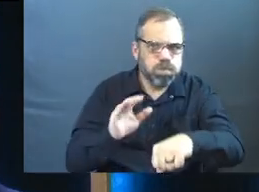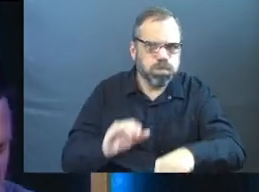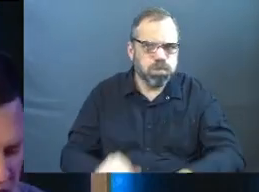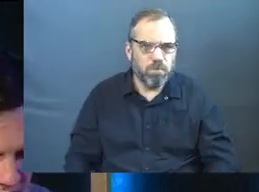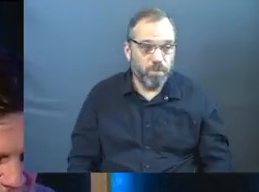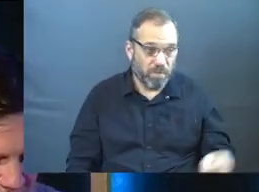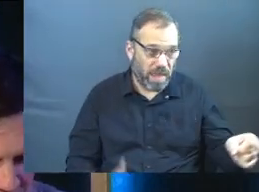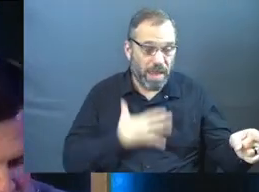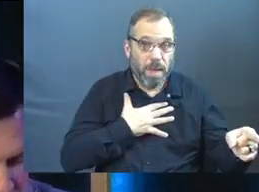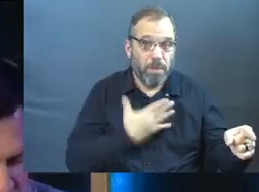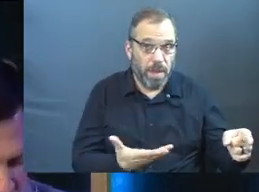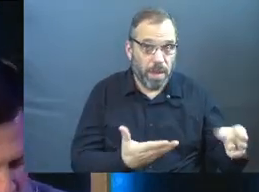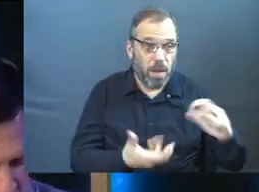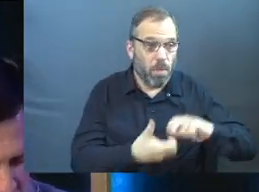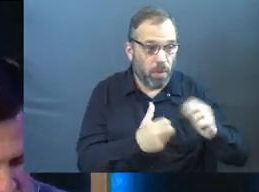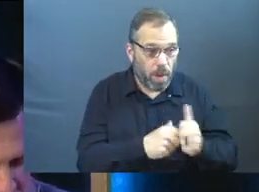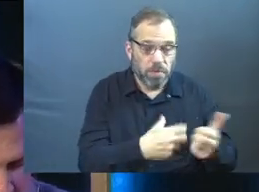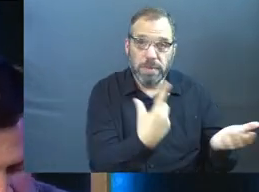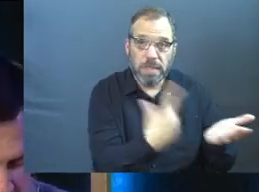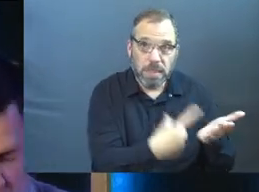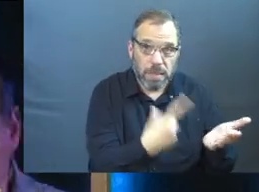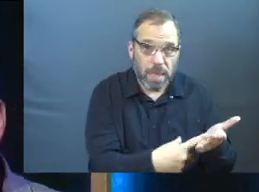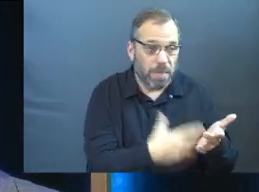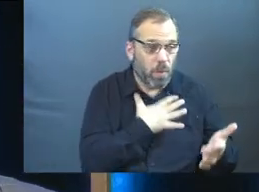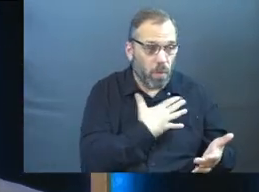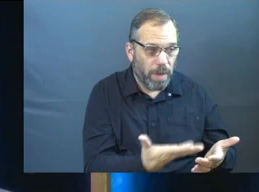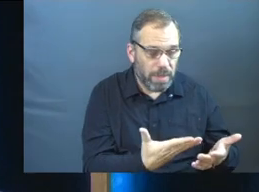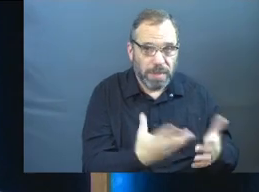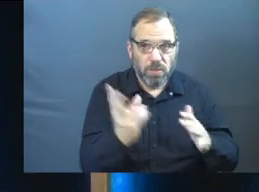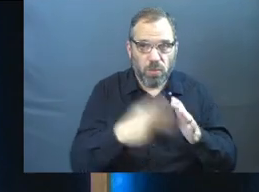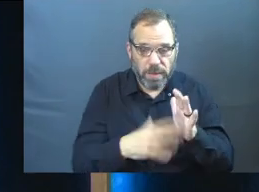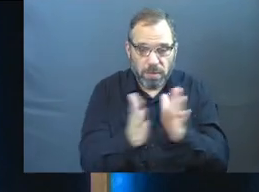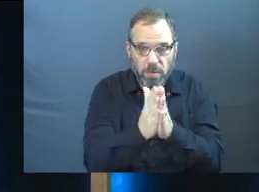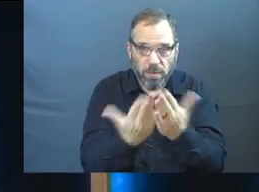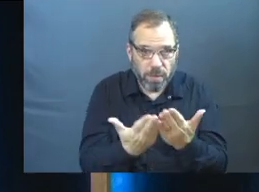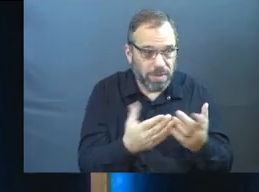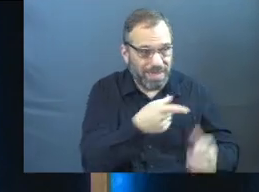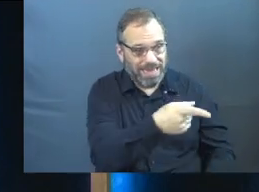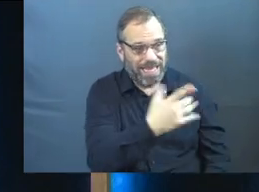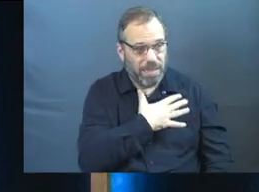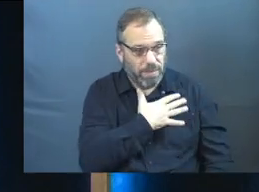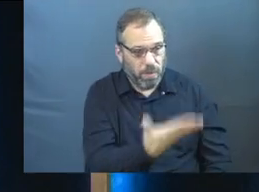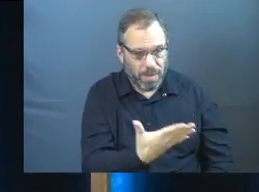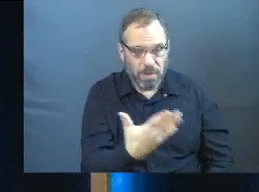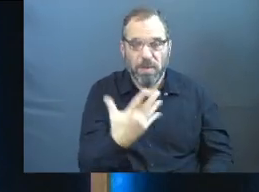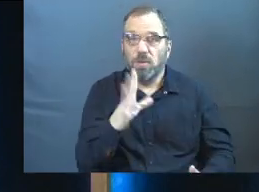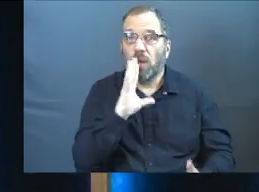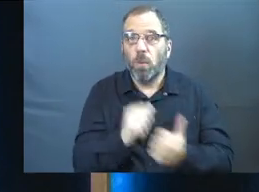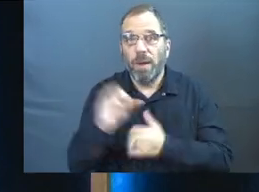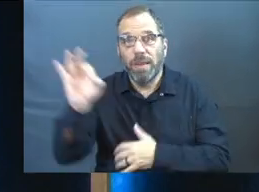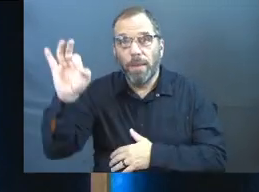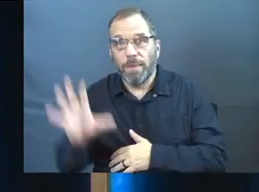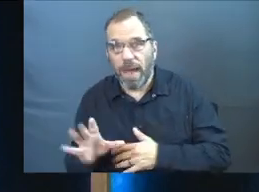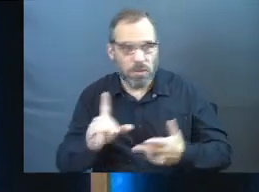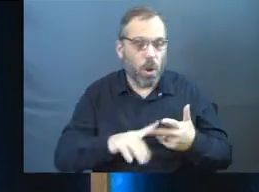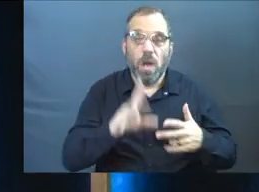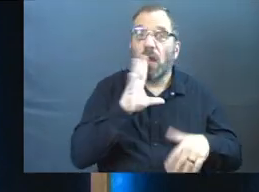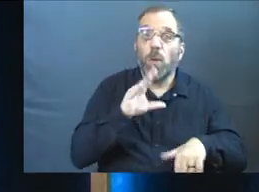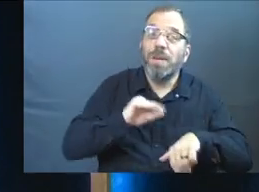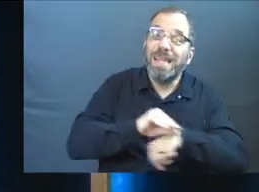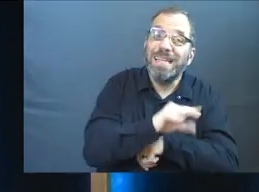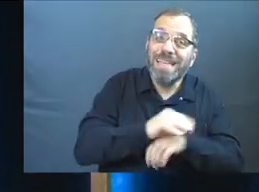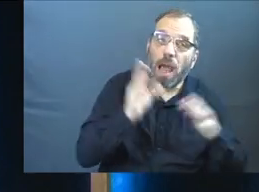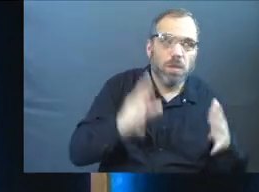They need to admit that they've got it. They need to talk about it. They need to be willing to read the books. They need to be willing to talk to a pastor, talk to a